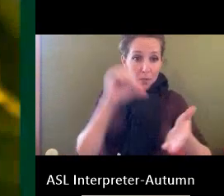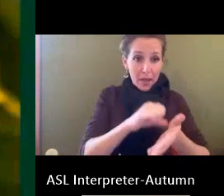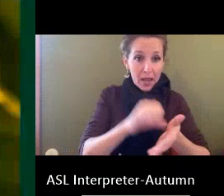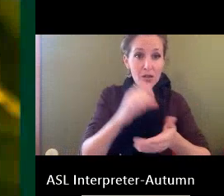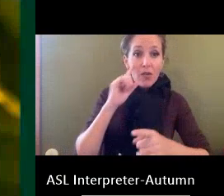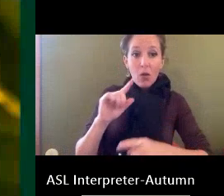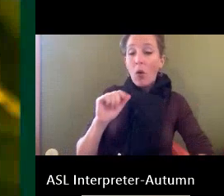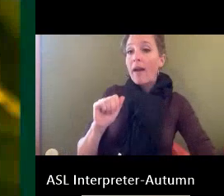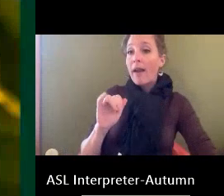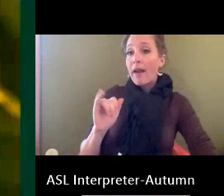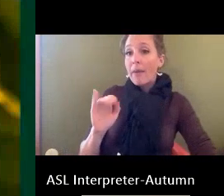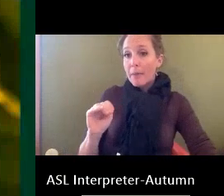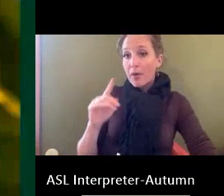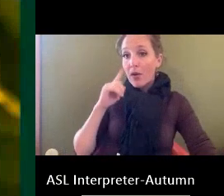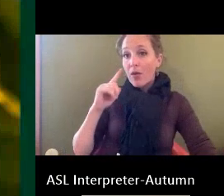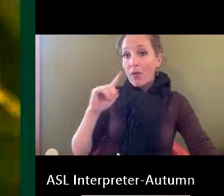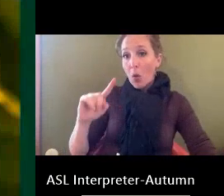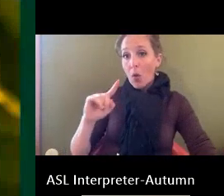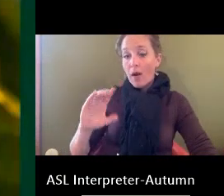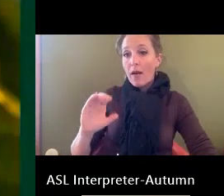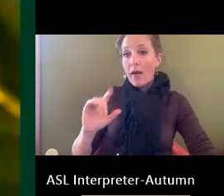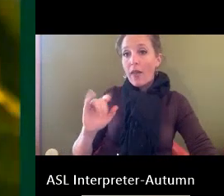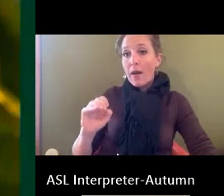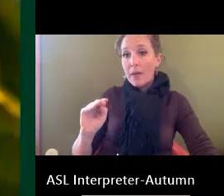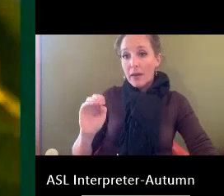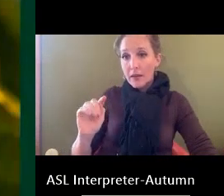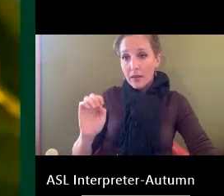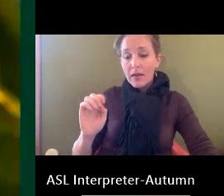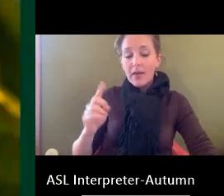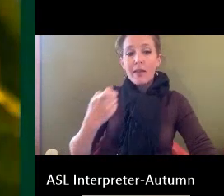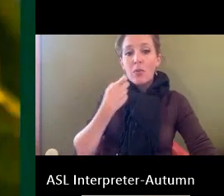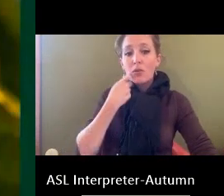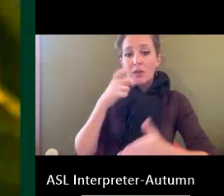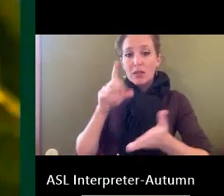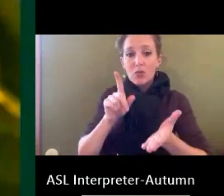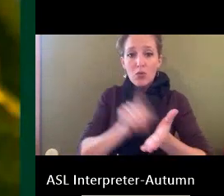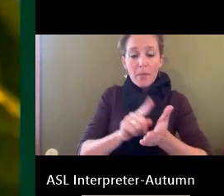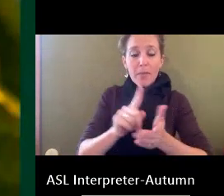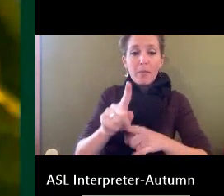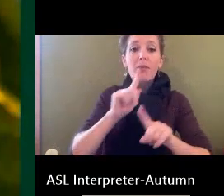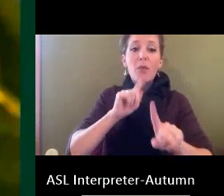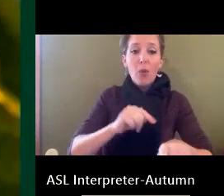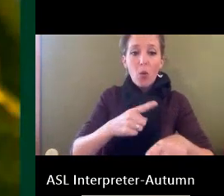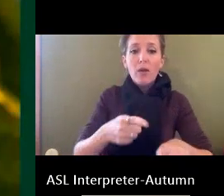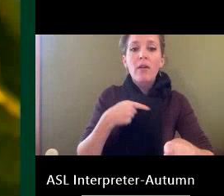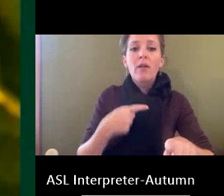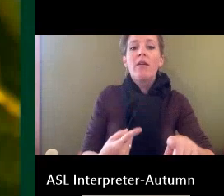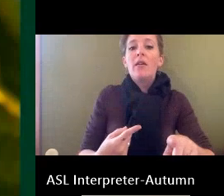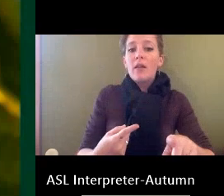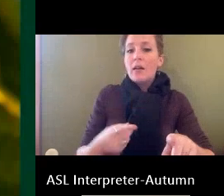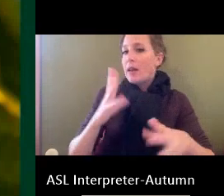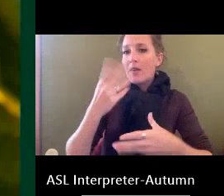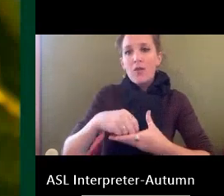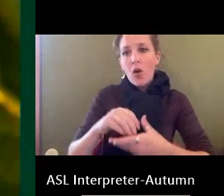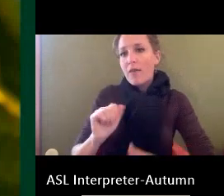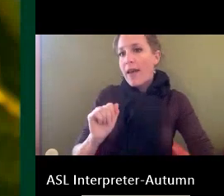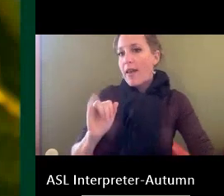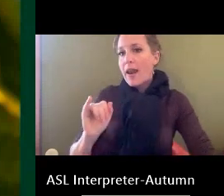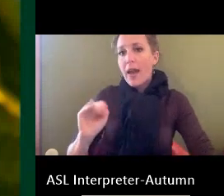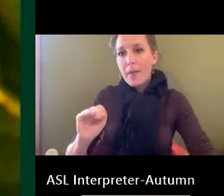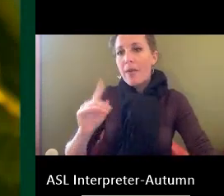You can access the report that we most recently published, see the innovation sprints, and get involved with Aim for Climate in a number of different